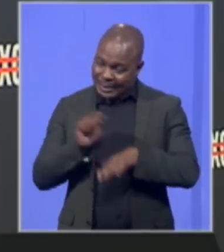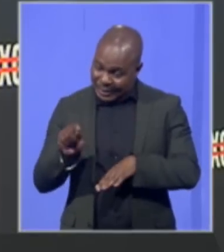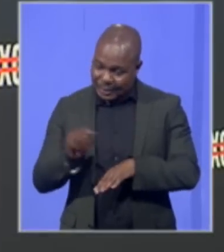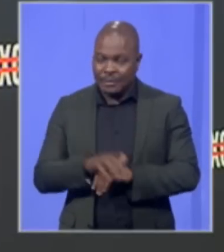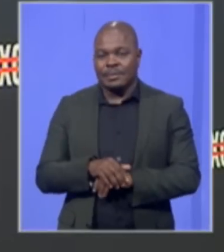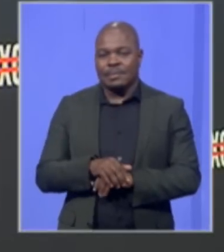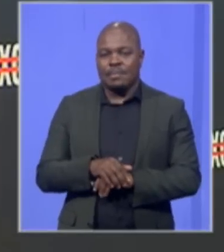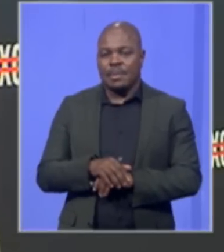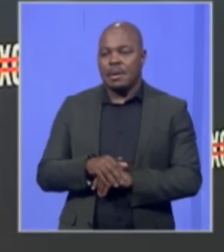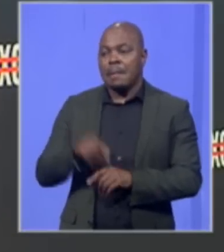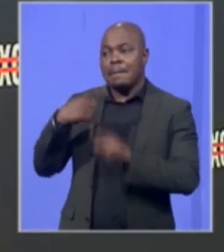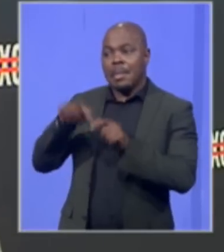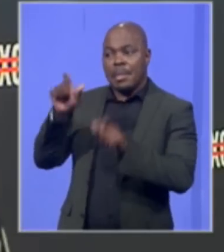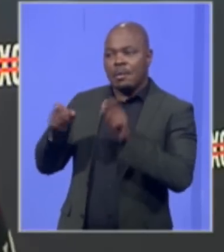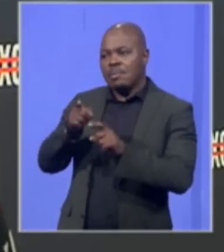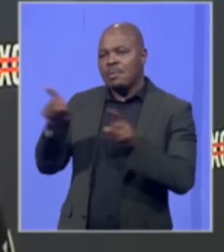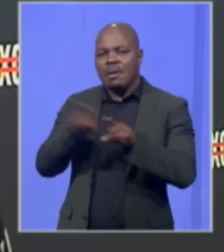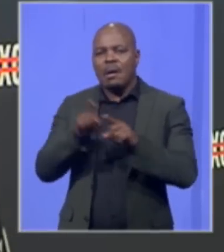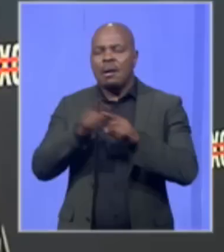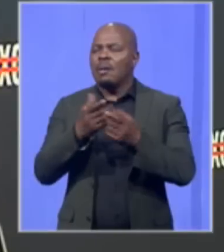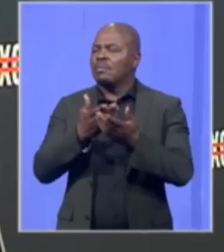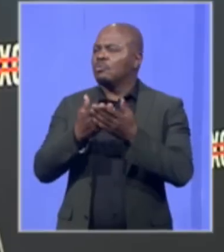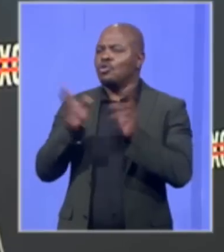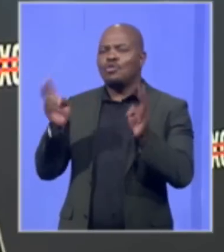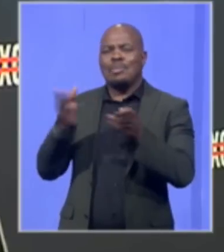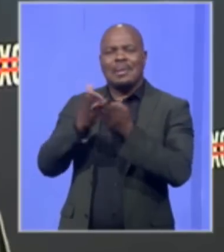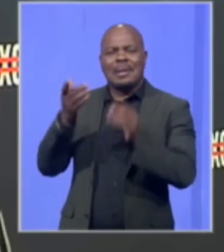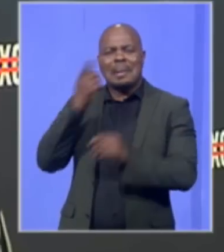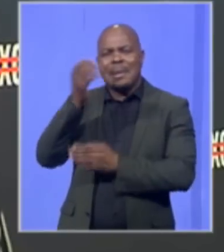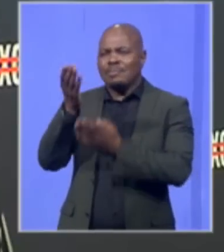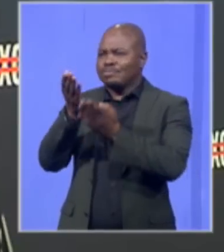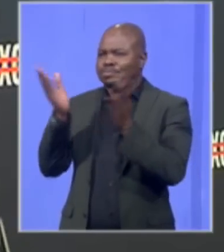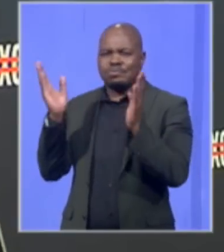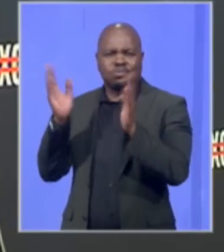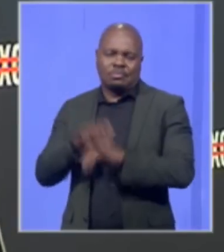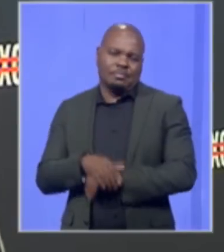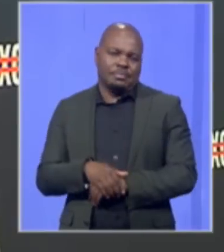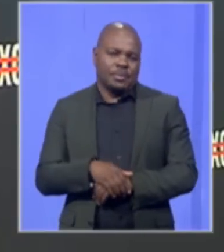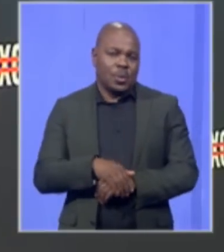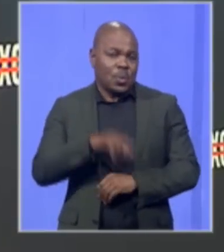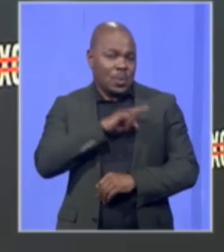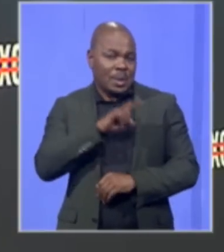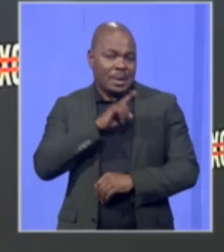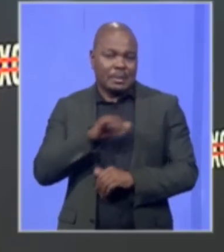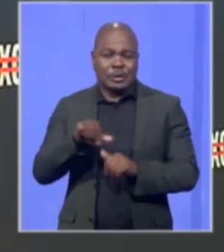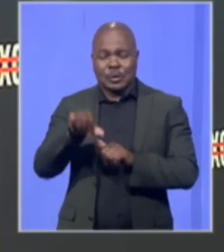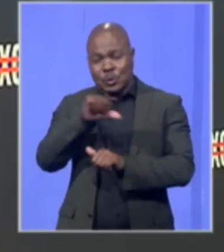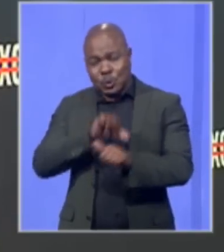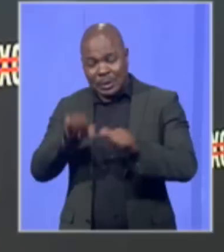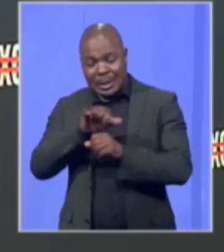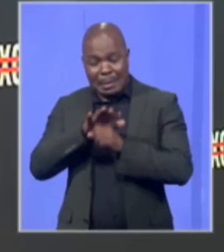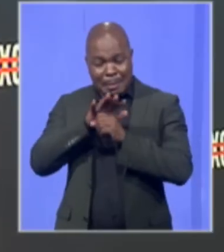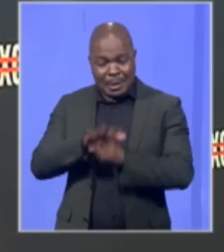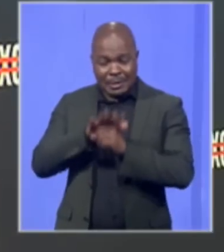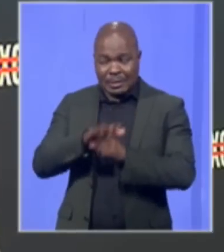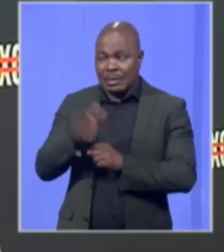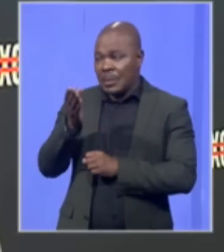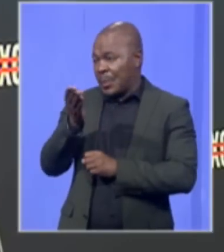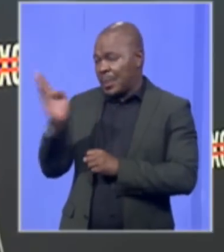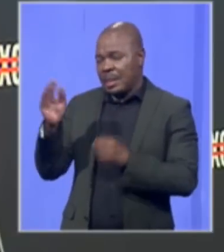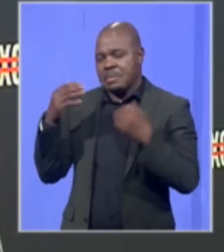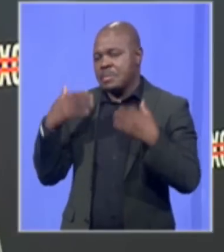footballers, and for ordinary men out there, because there's a lot of social pressures that we go through as